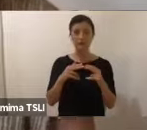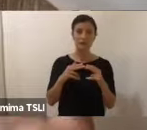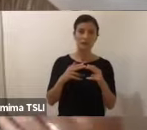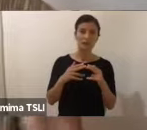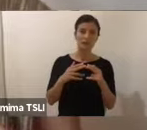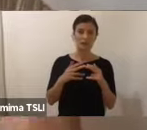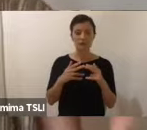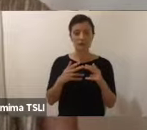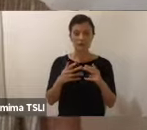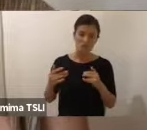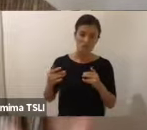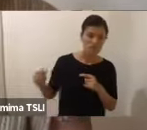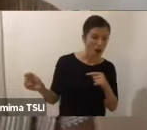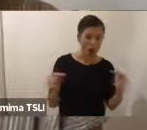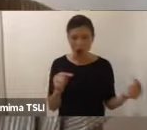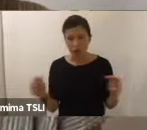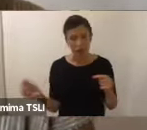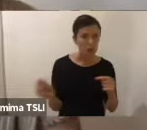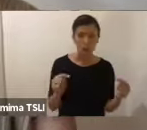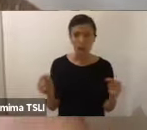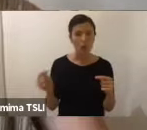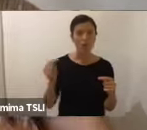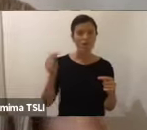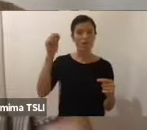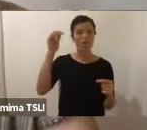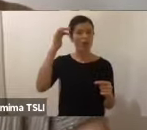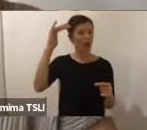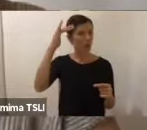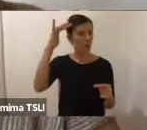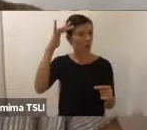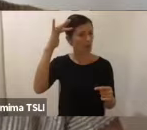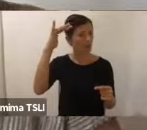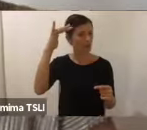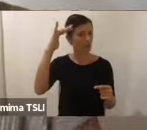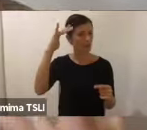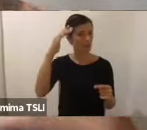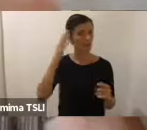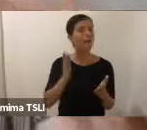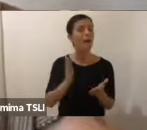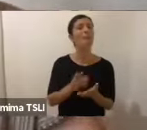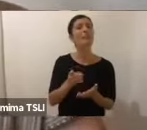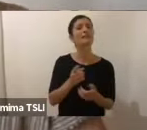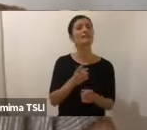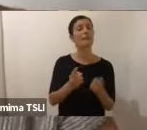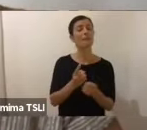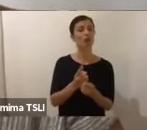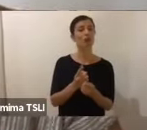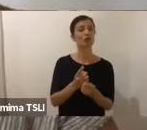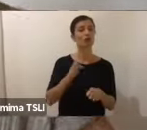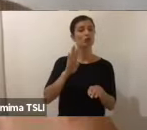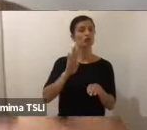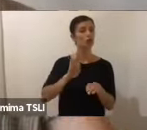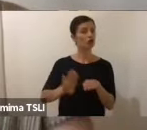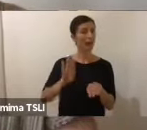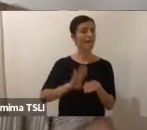about ideologies and having the right social analysis when actually this is about training this is about unlearning certain habits and